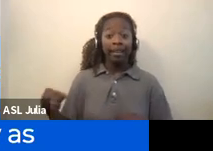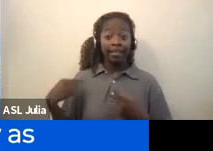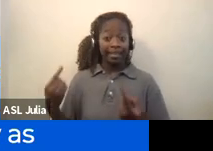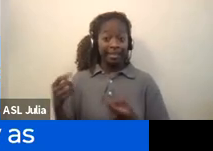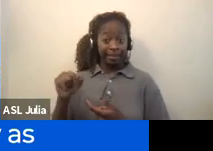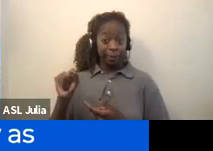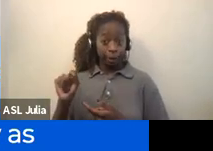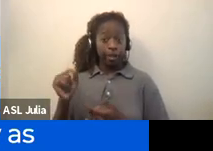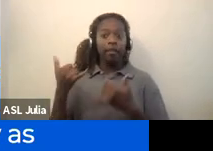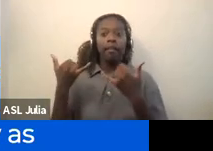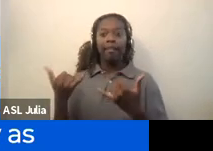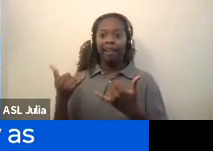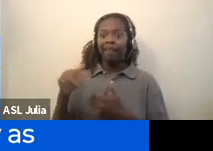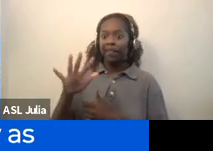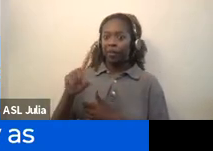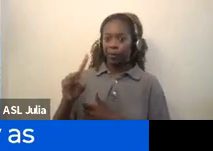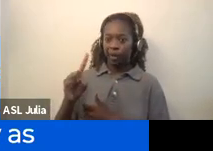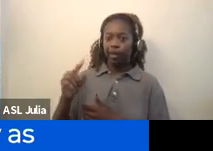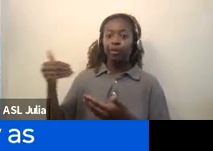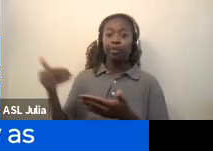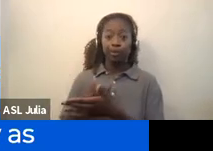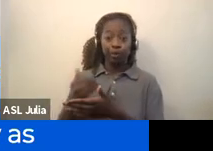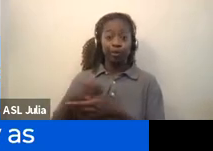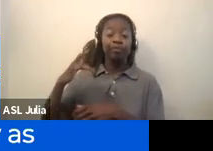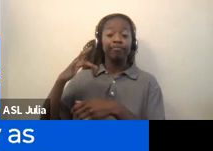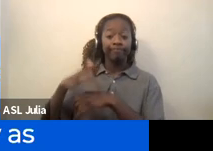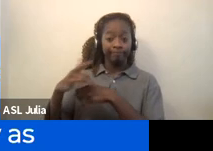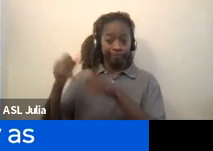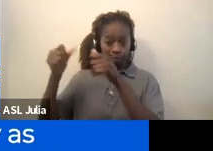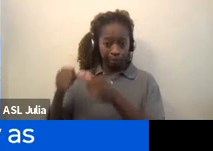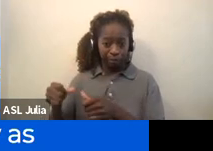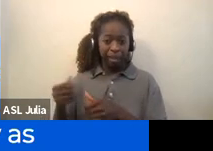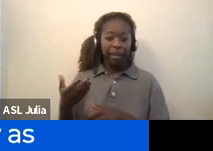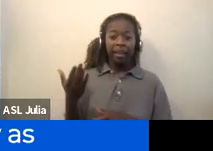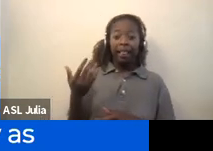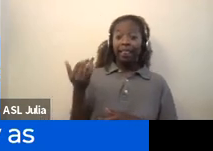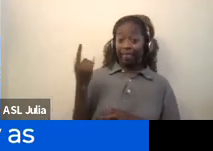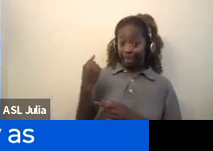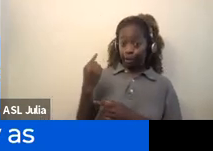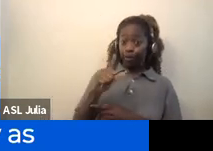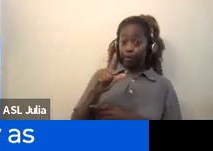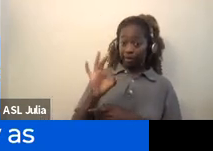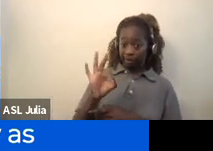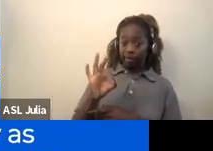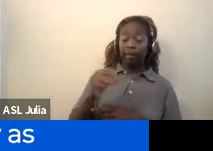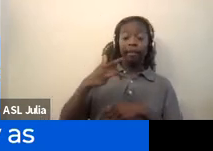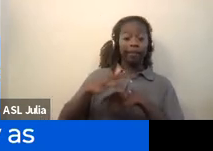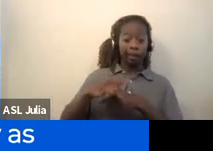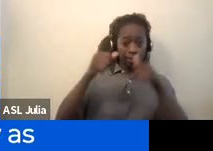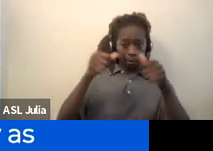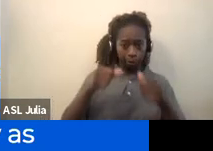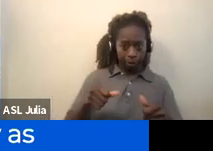september compared to 29 vacancies posted in the same time frame last year an increase in september postings of